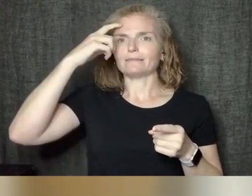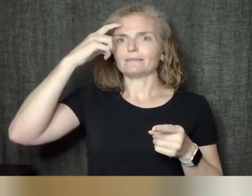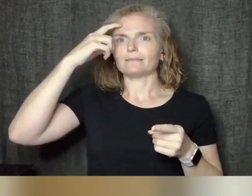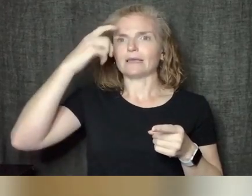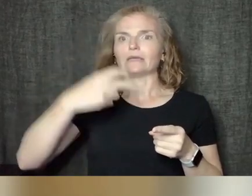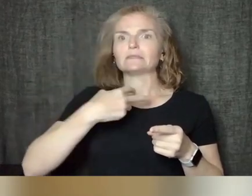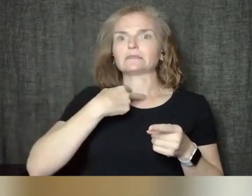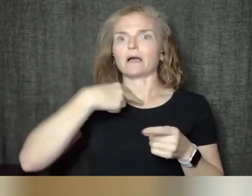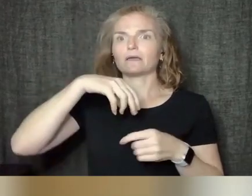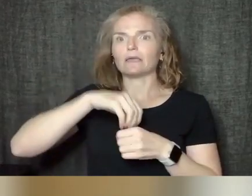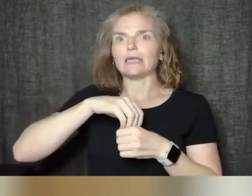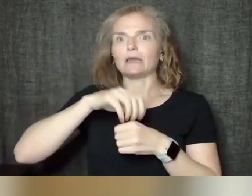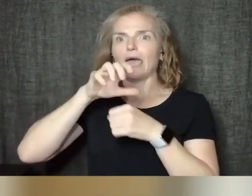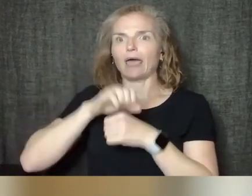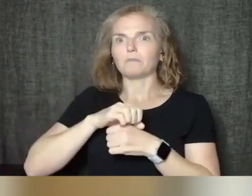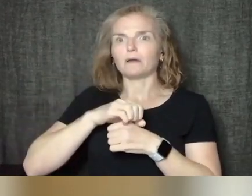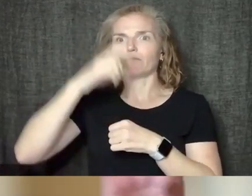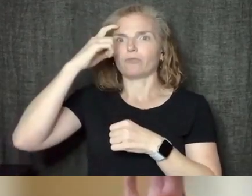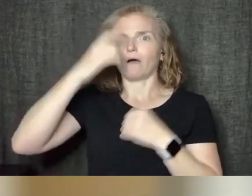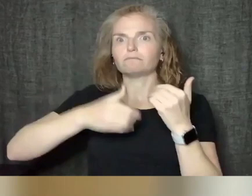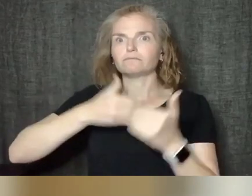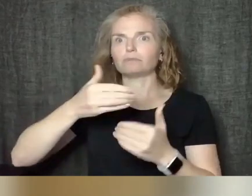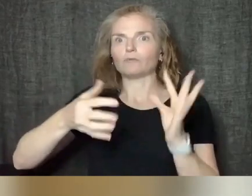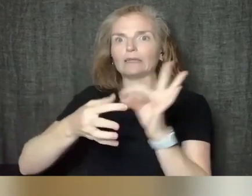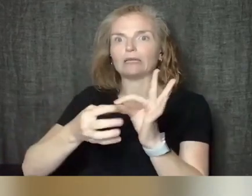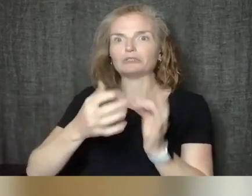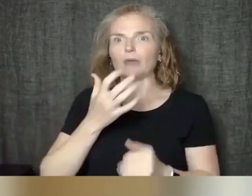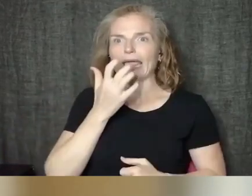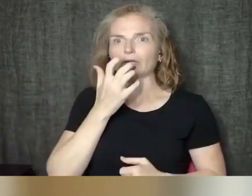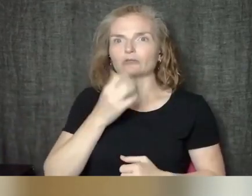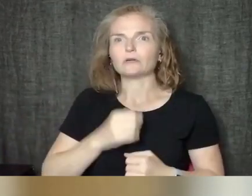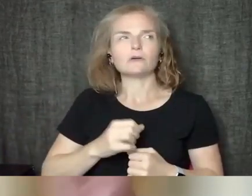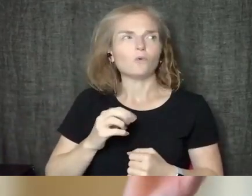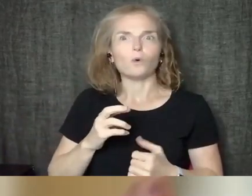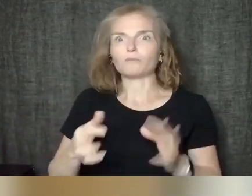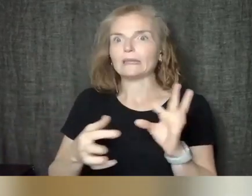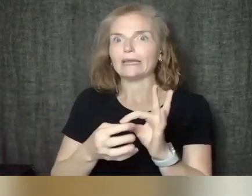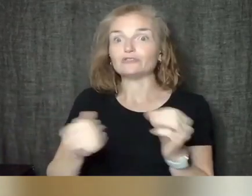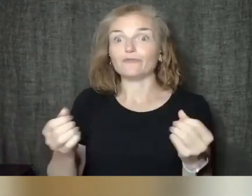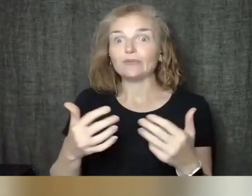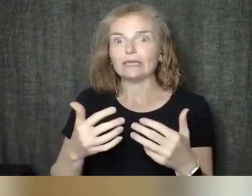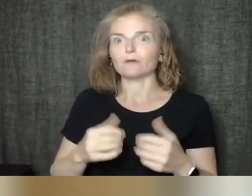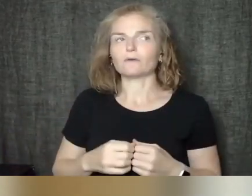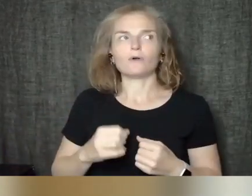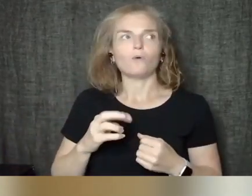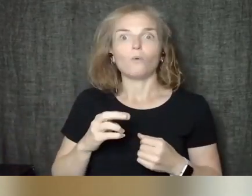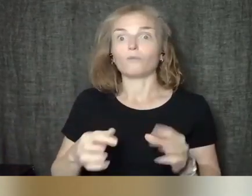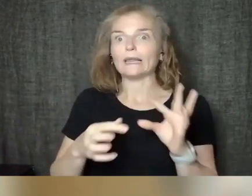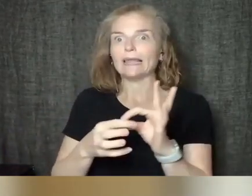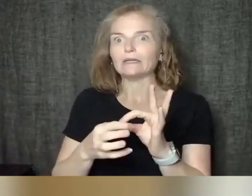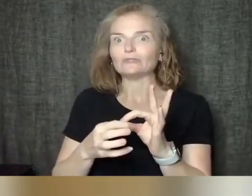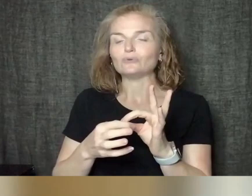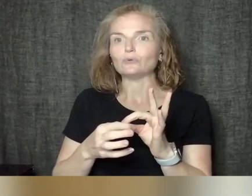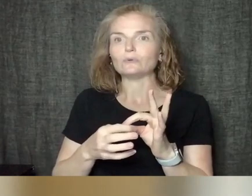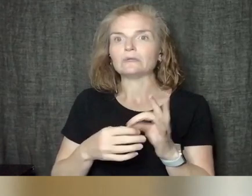in a pattern of thought that's linked to anger, or a pattern of thought that's linked to fear, or a pattern of thought that's linked to lust,